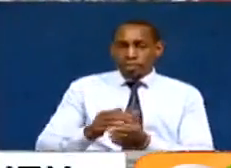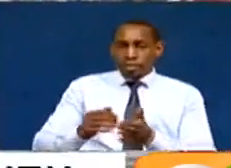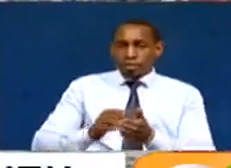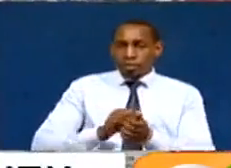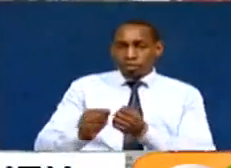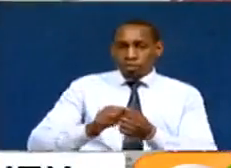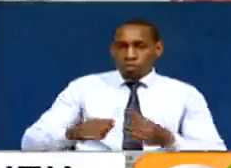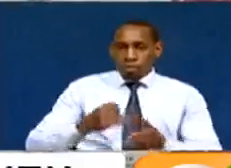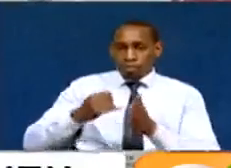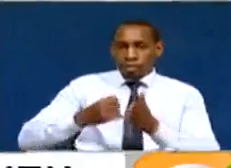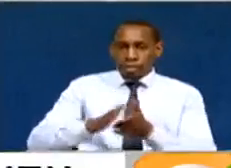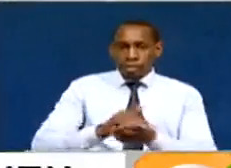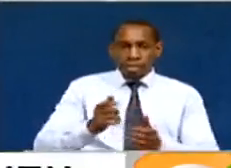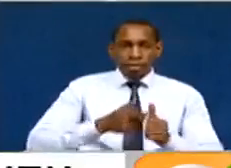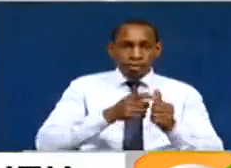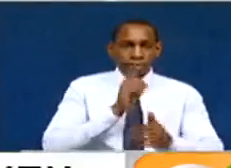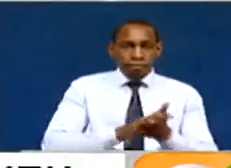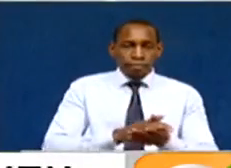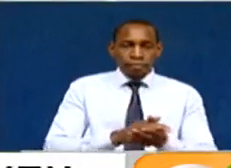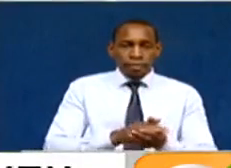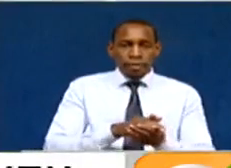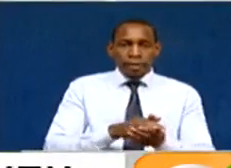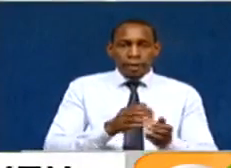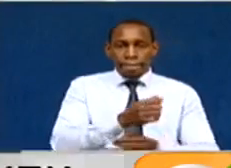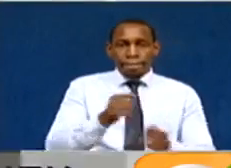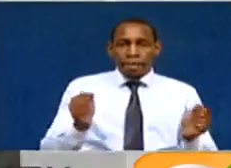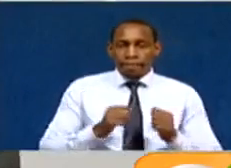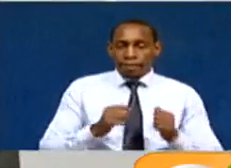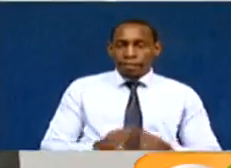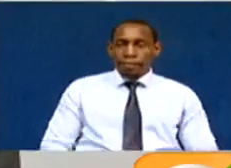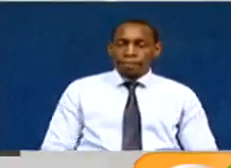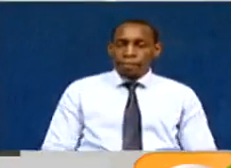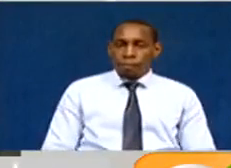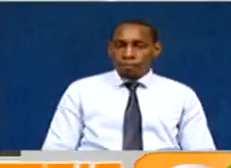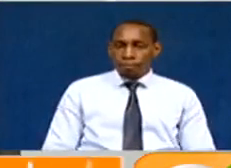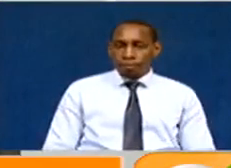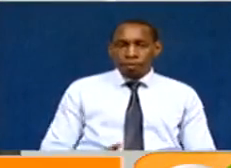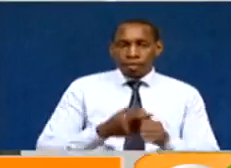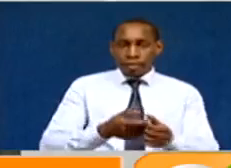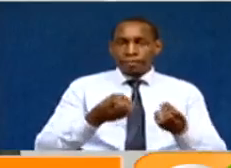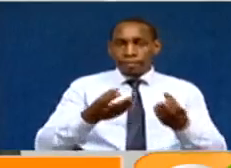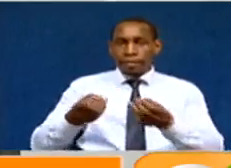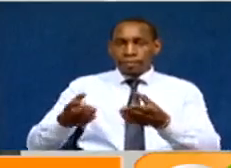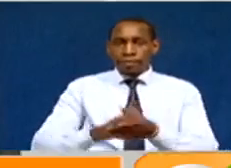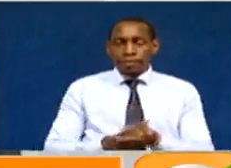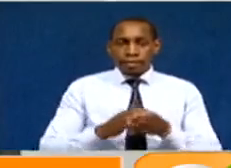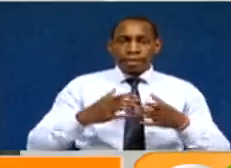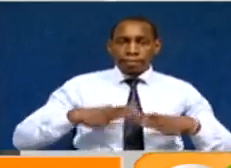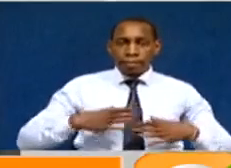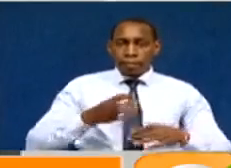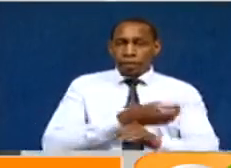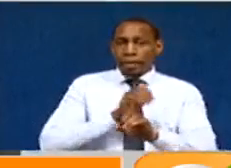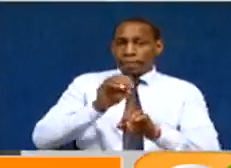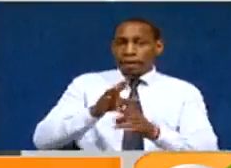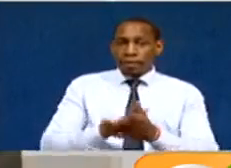machine, while Kimathi was awarded with a refrigerator. Many to reward many outside personalities that